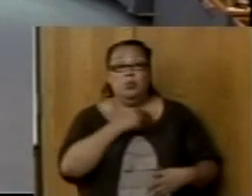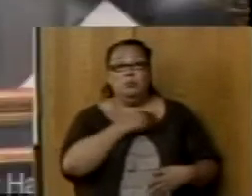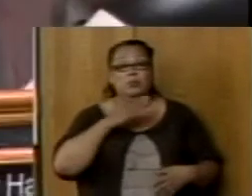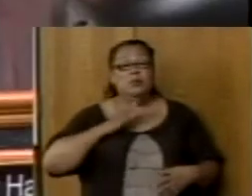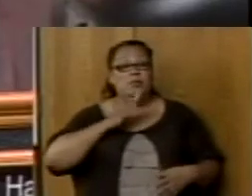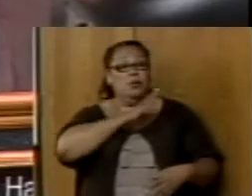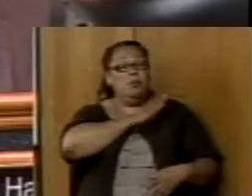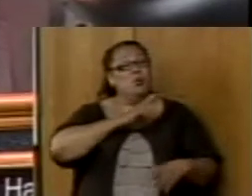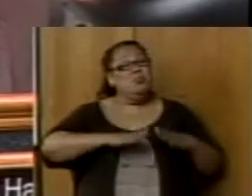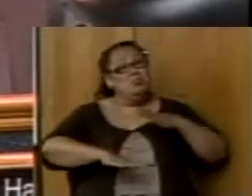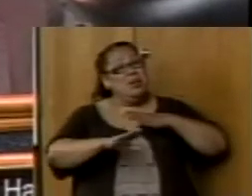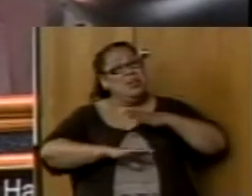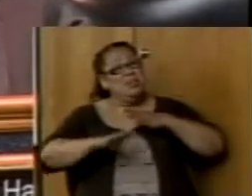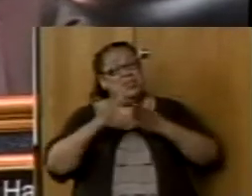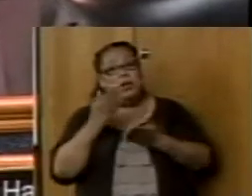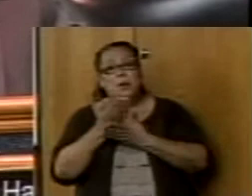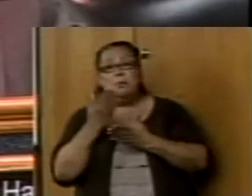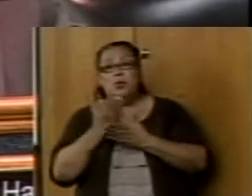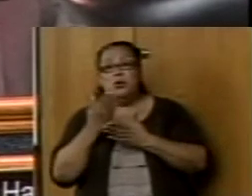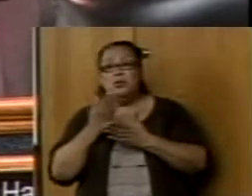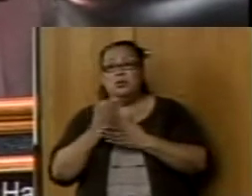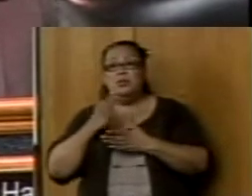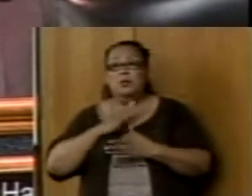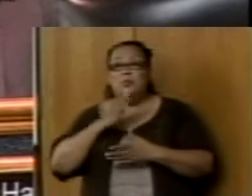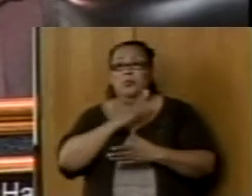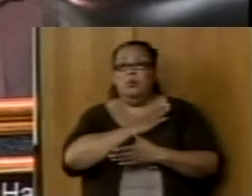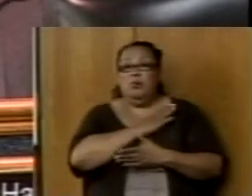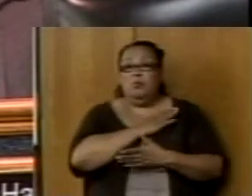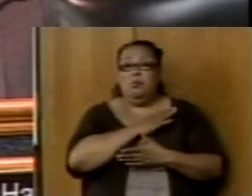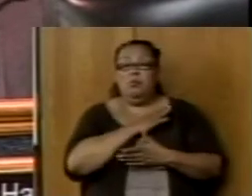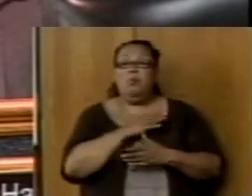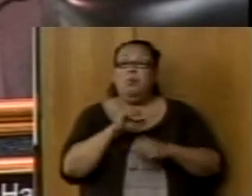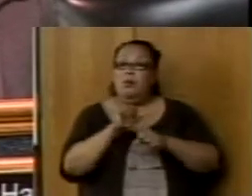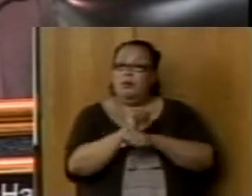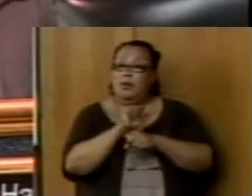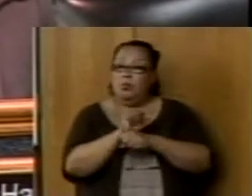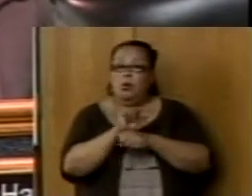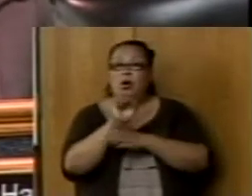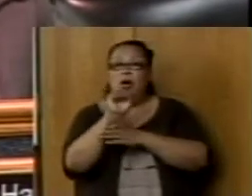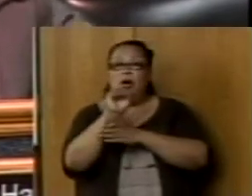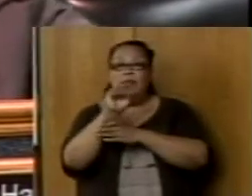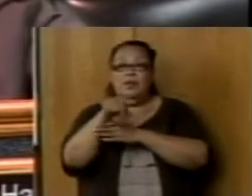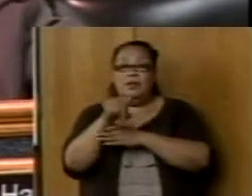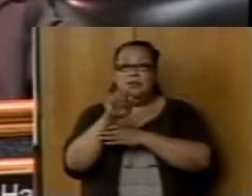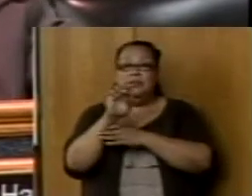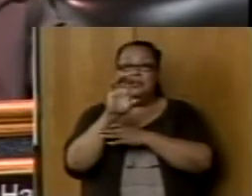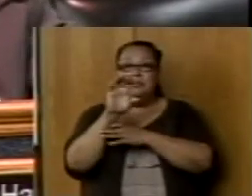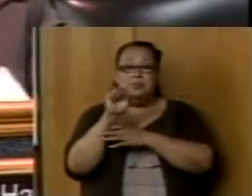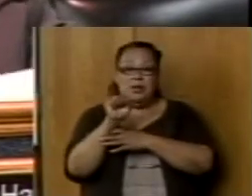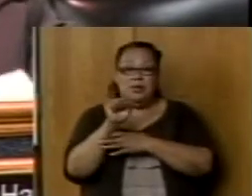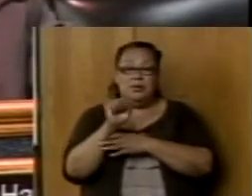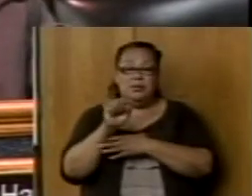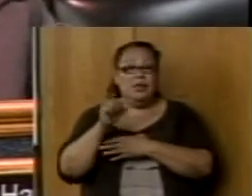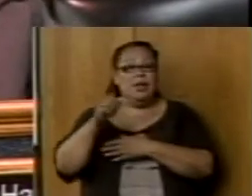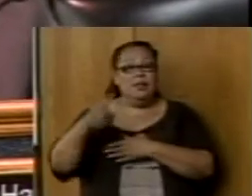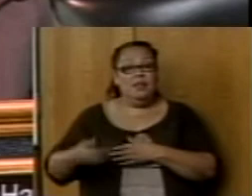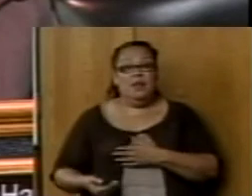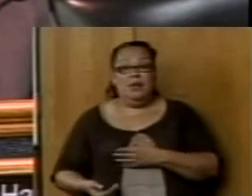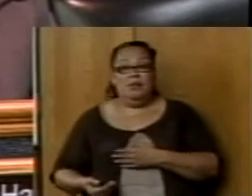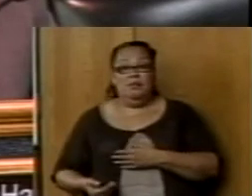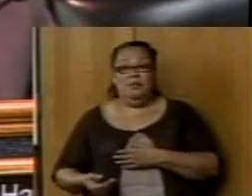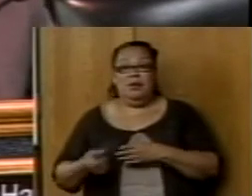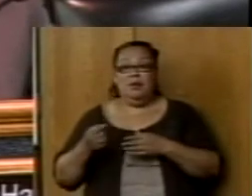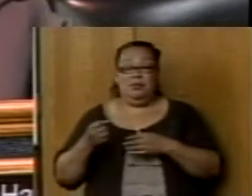Basically, purchasing department, what they do, they work on the specs, and they invite, if you look at the